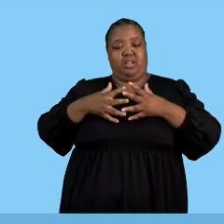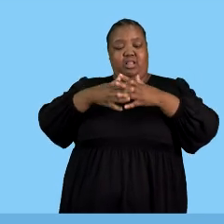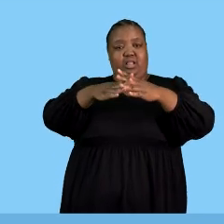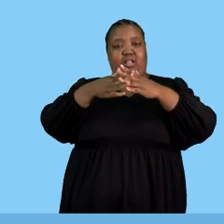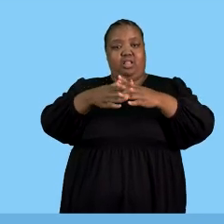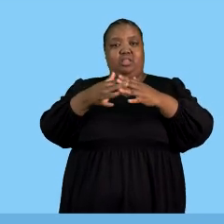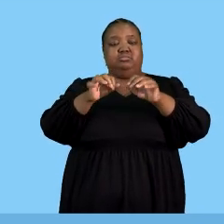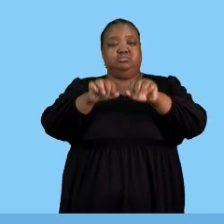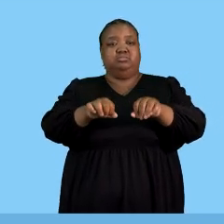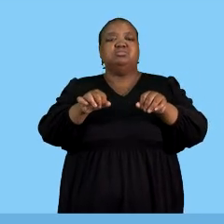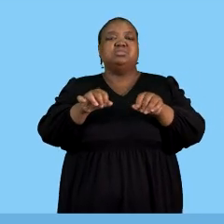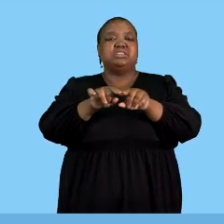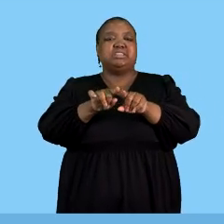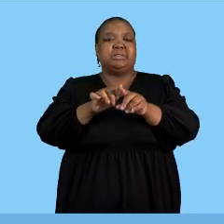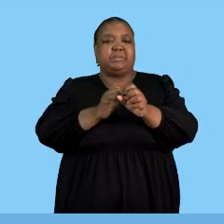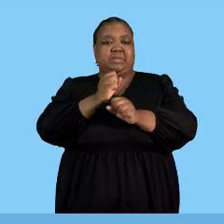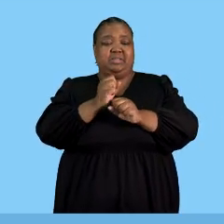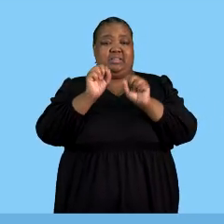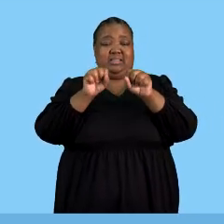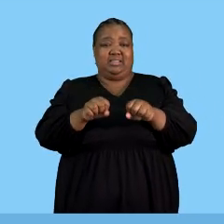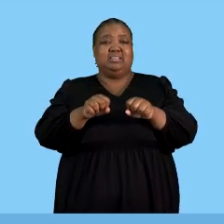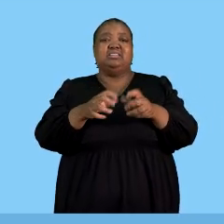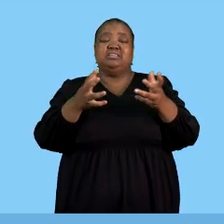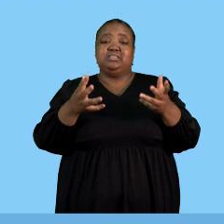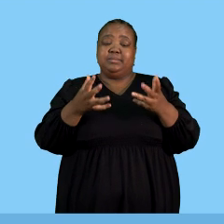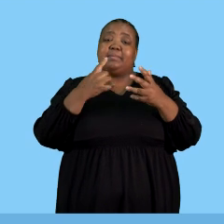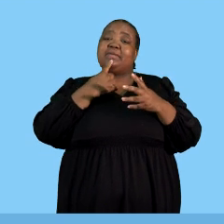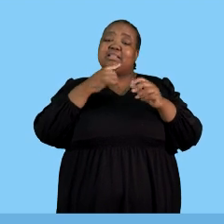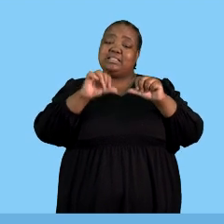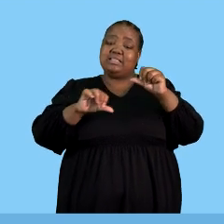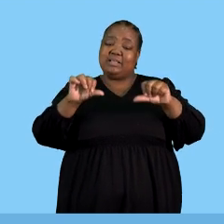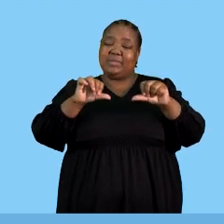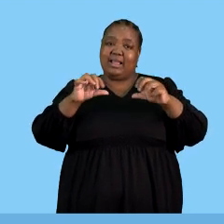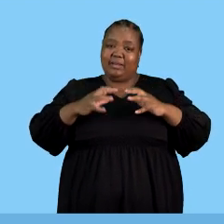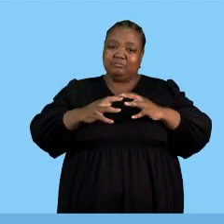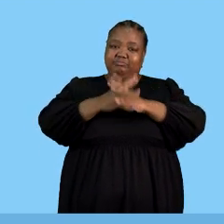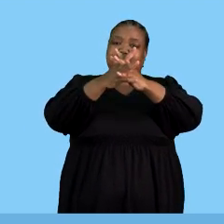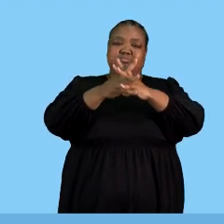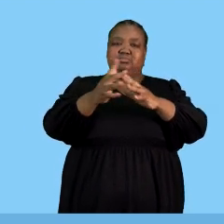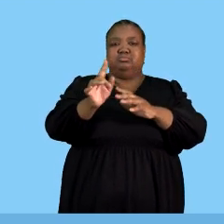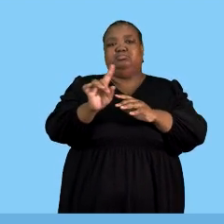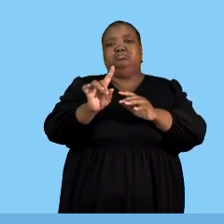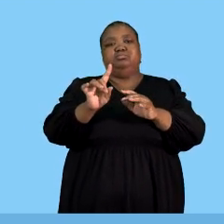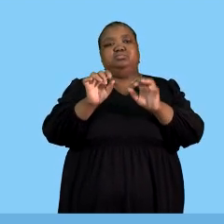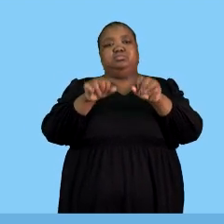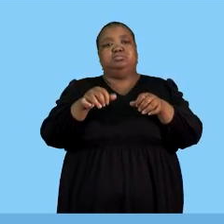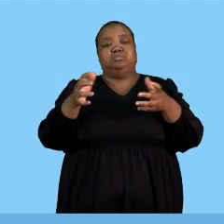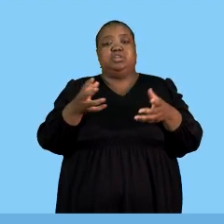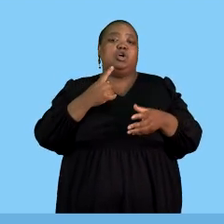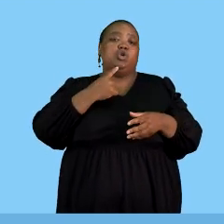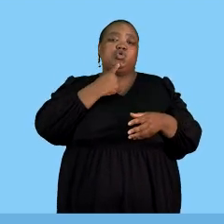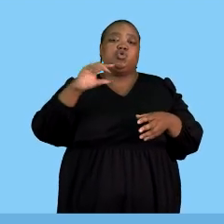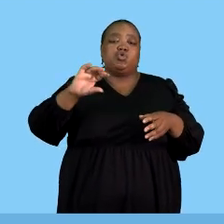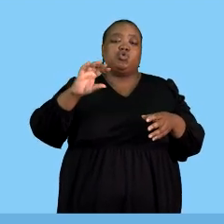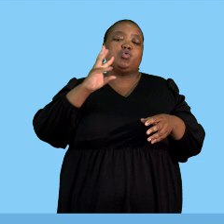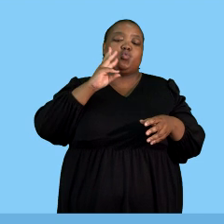place. However, those substances are not chemically bonded. For an example, if you dissolve salt in water, remember